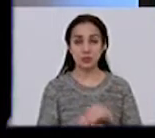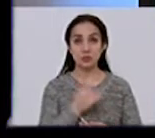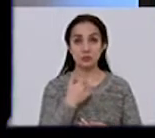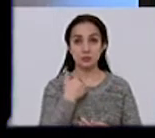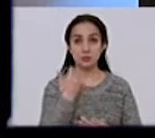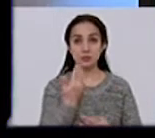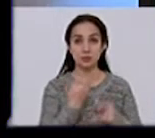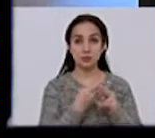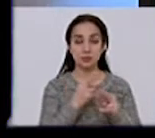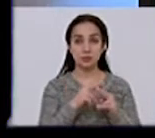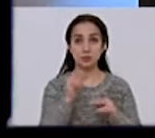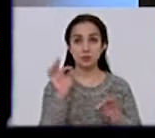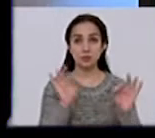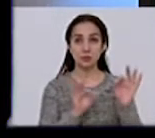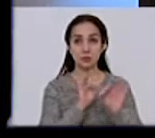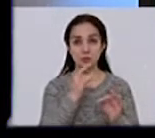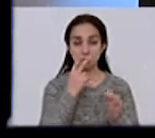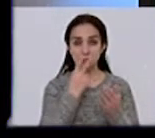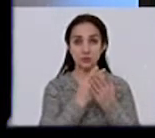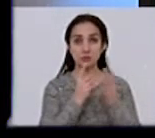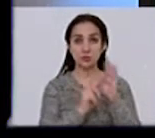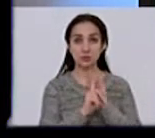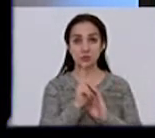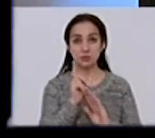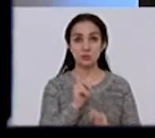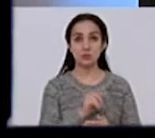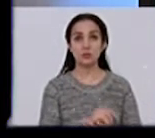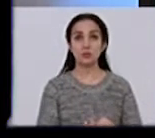biz uni ushbu chizmada tasvirlashni boshladik.